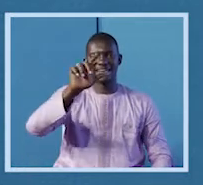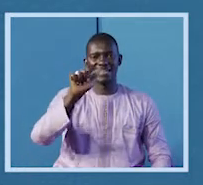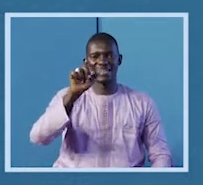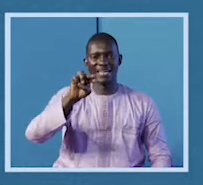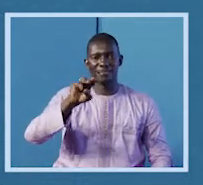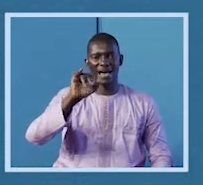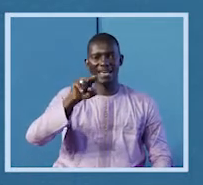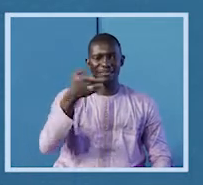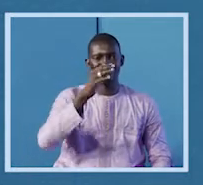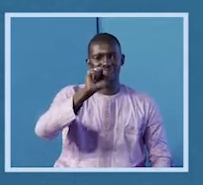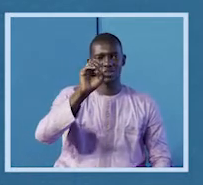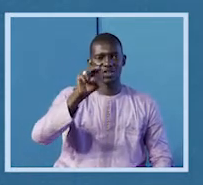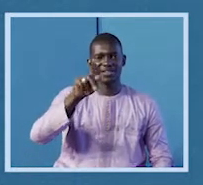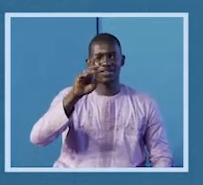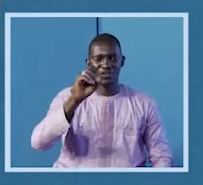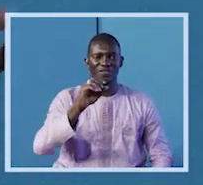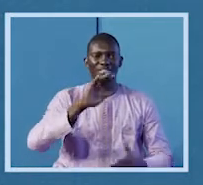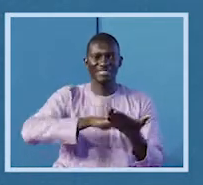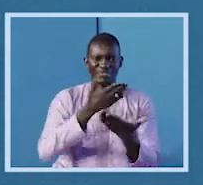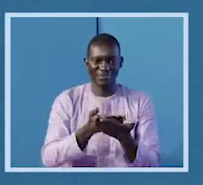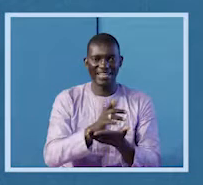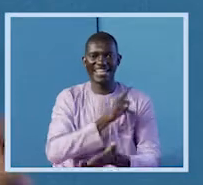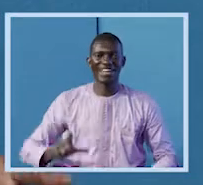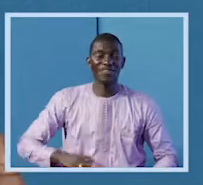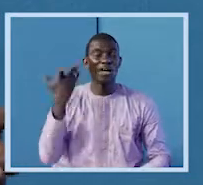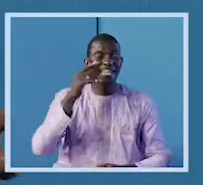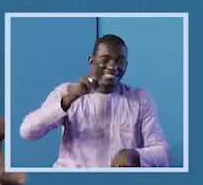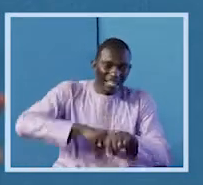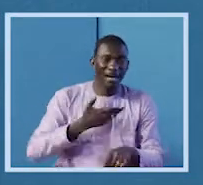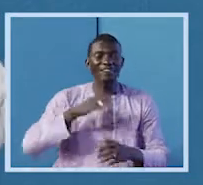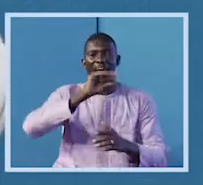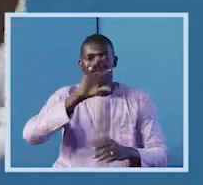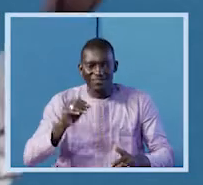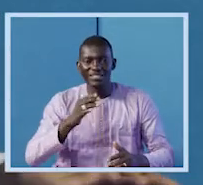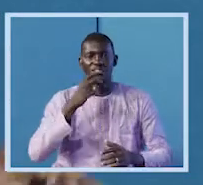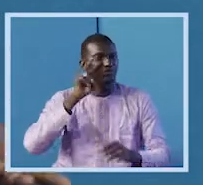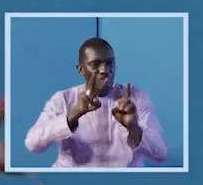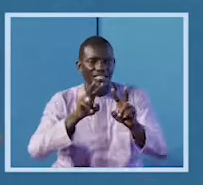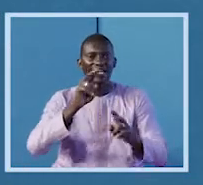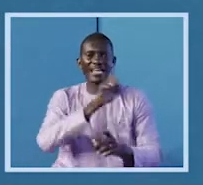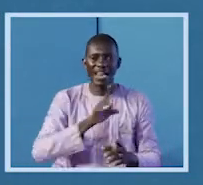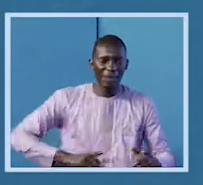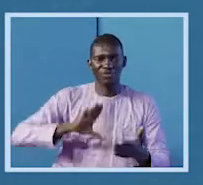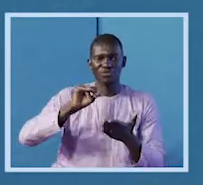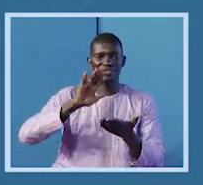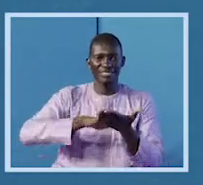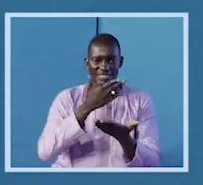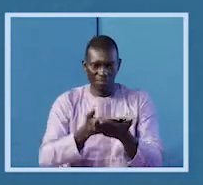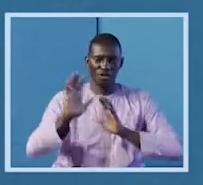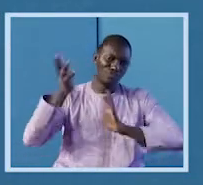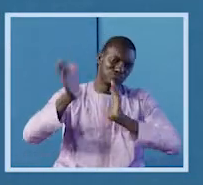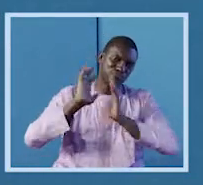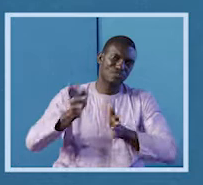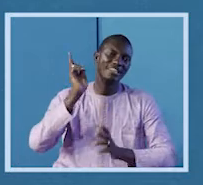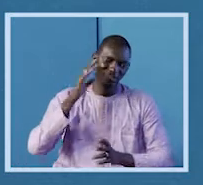you out there know him, because whenever we have events, we see Lamin Sonko, doing sign language interpretation for the individuals